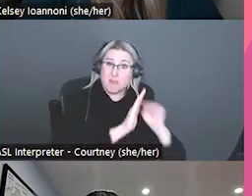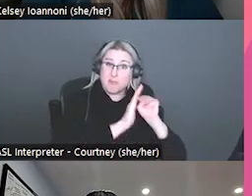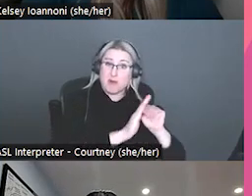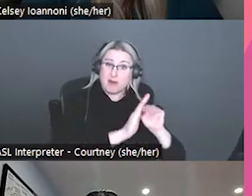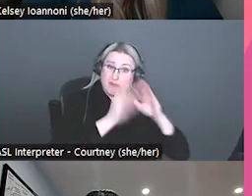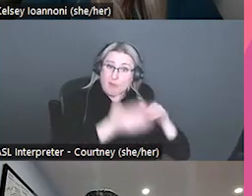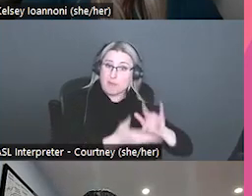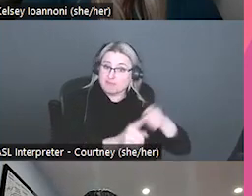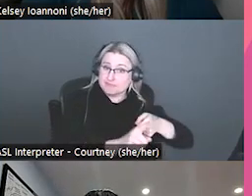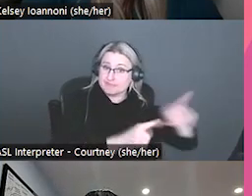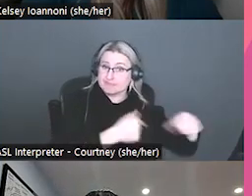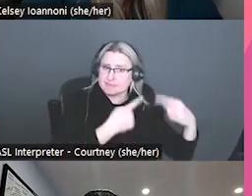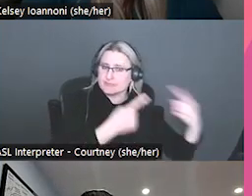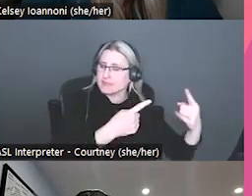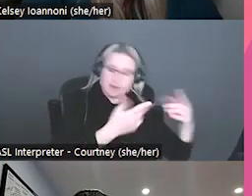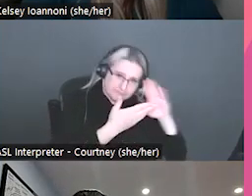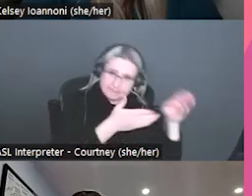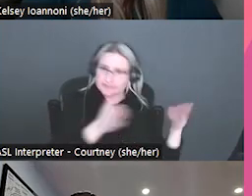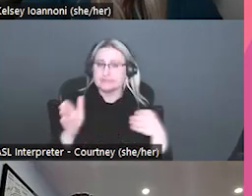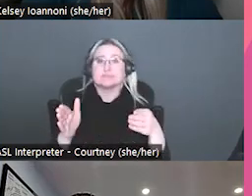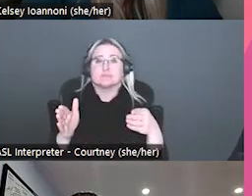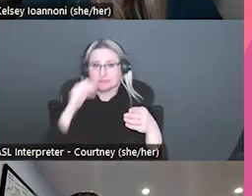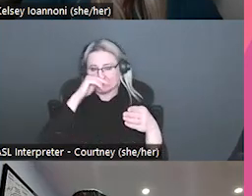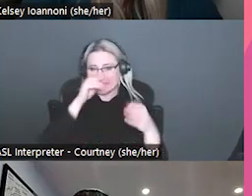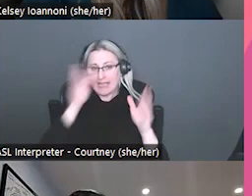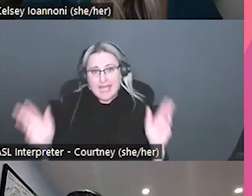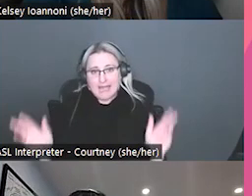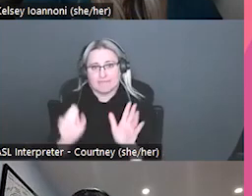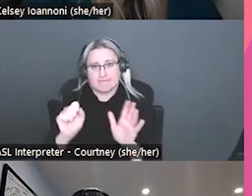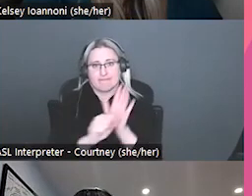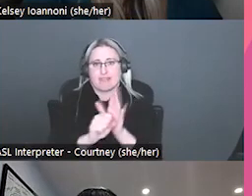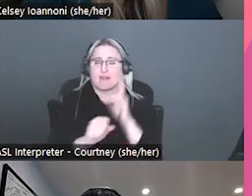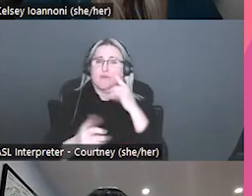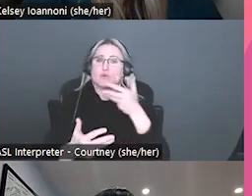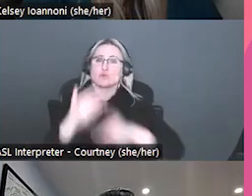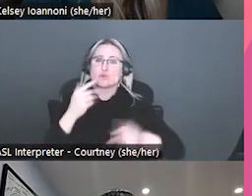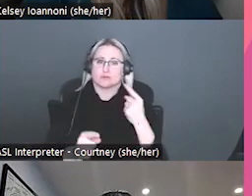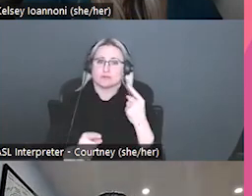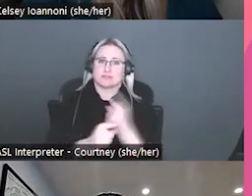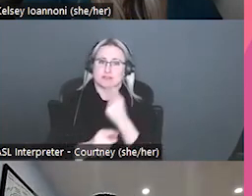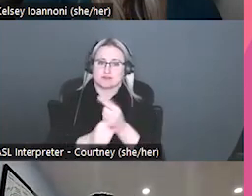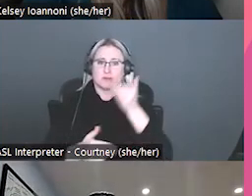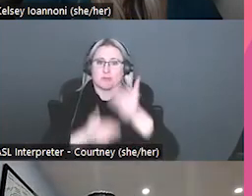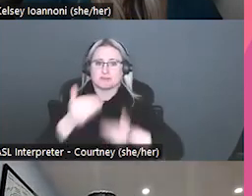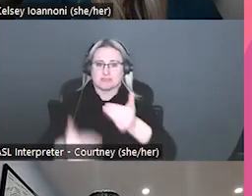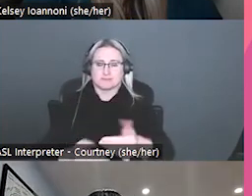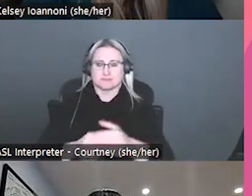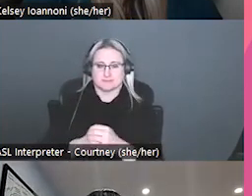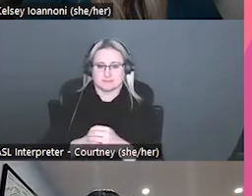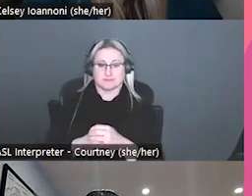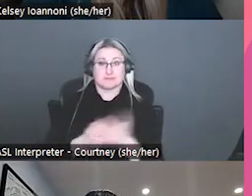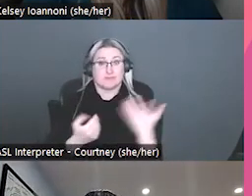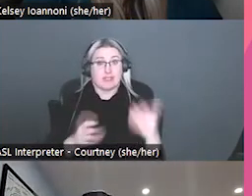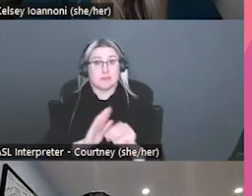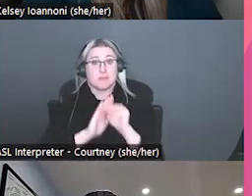by advocating against fat stigma in support of a social justice praxis. As a model of health,